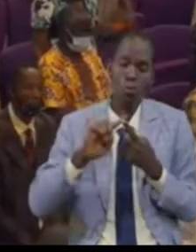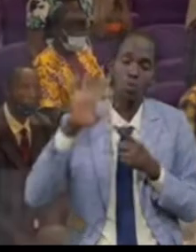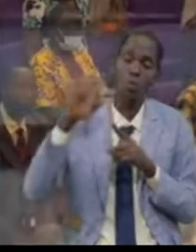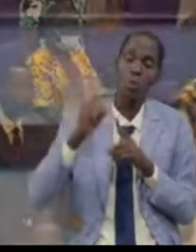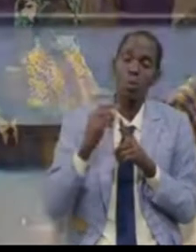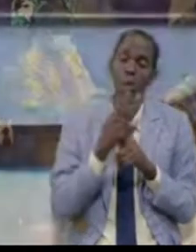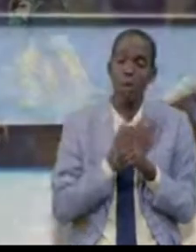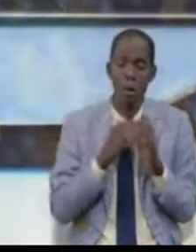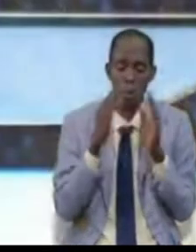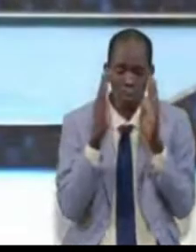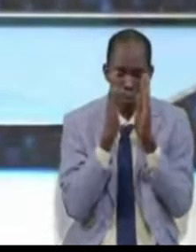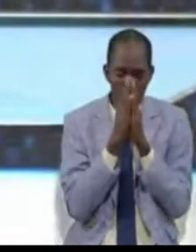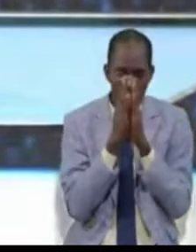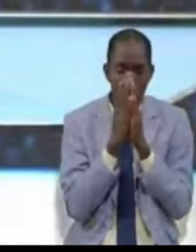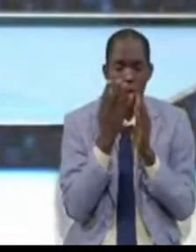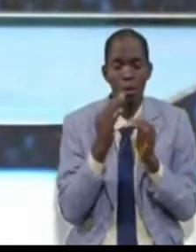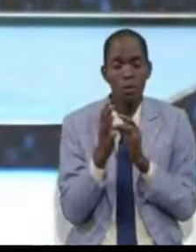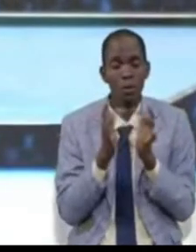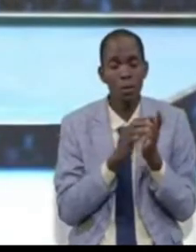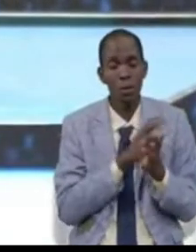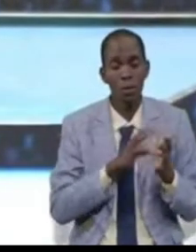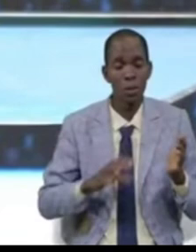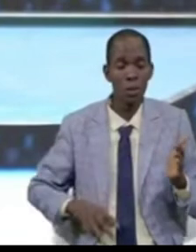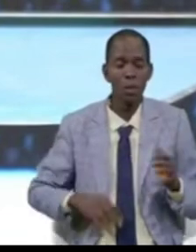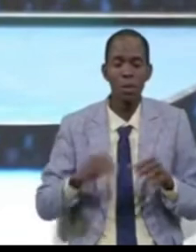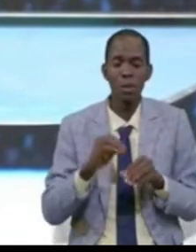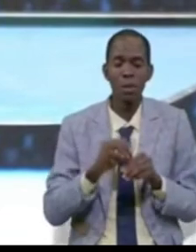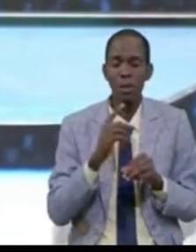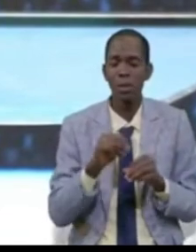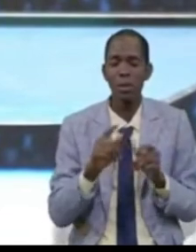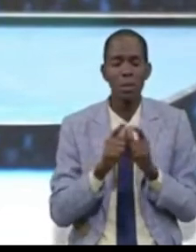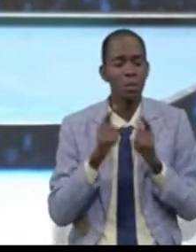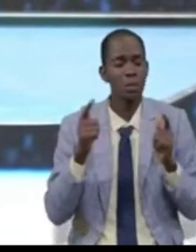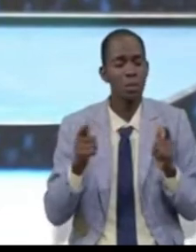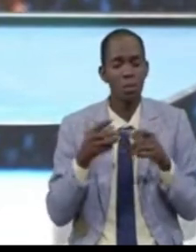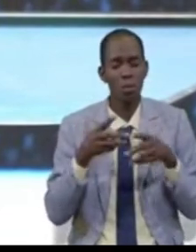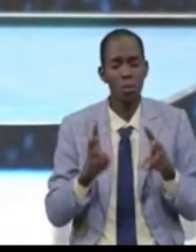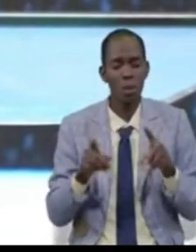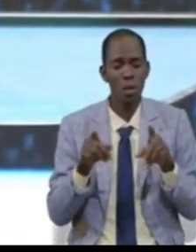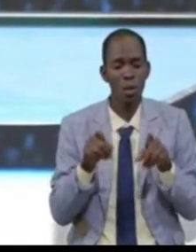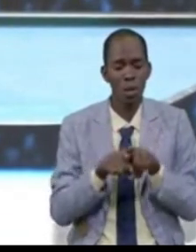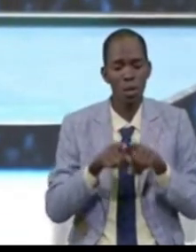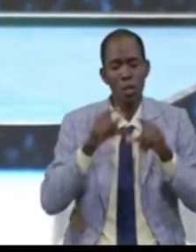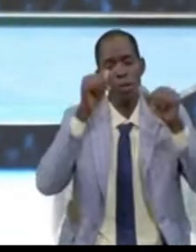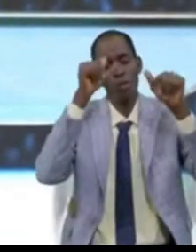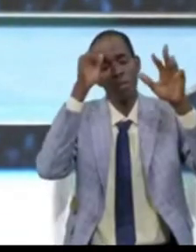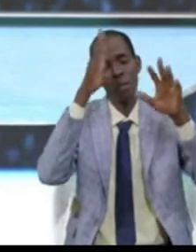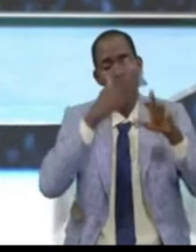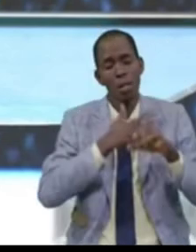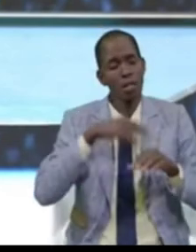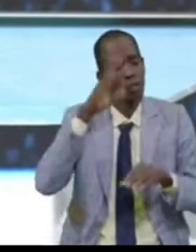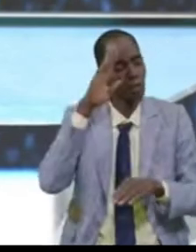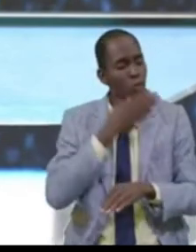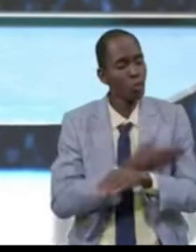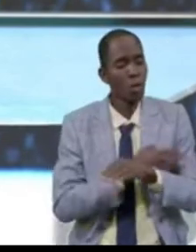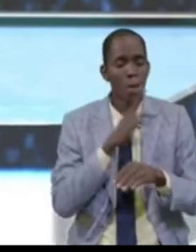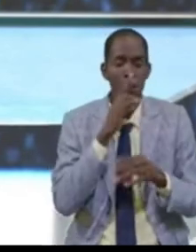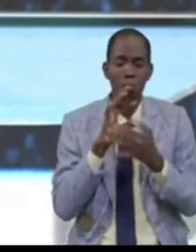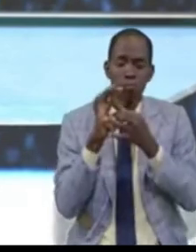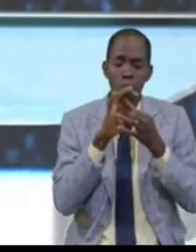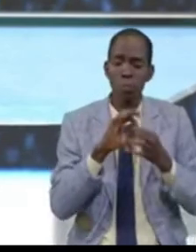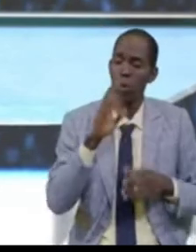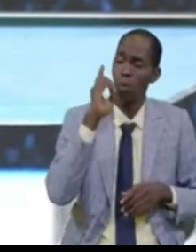Christ in a very definite way, as the Father and the Son are one, will